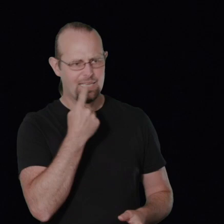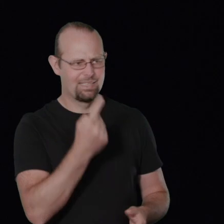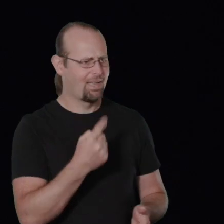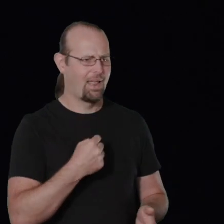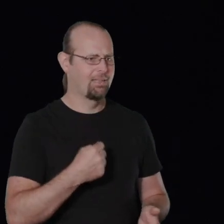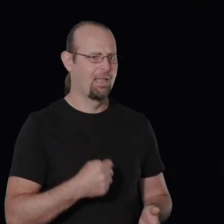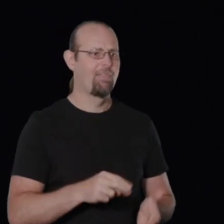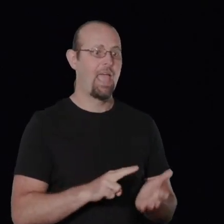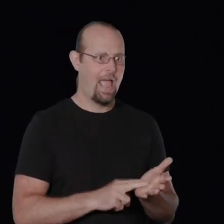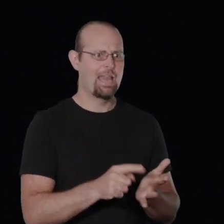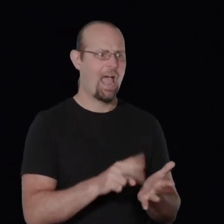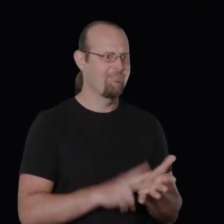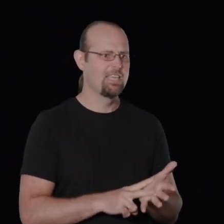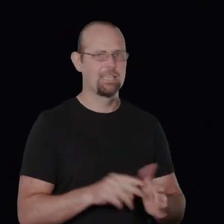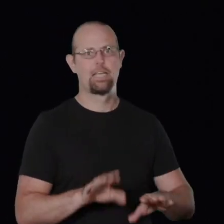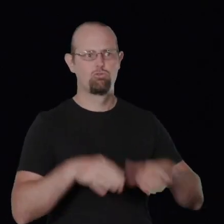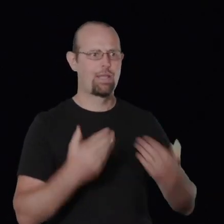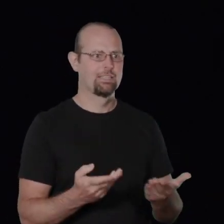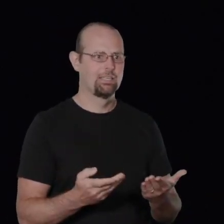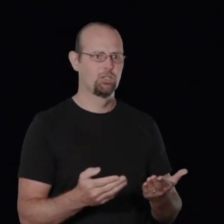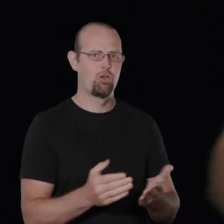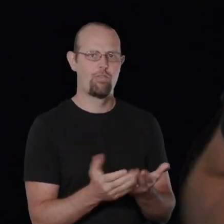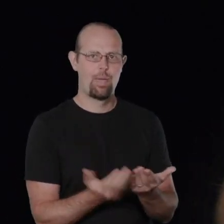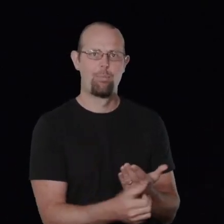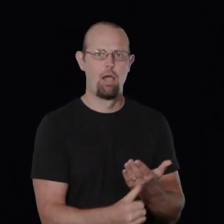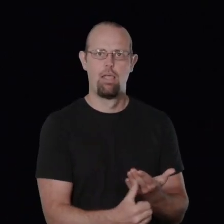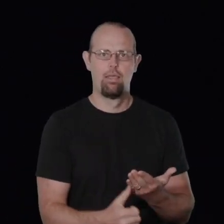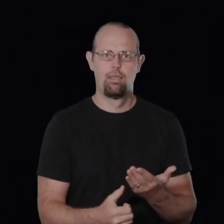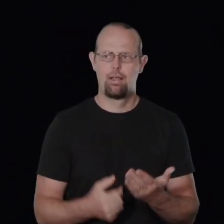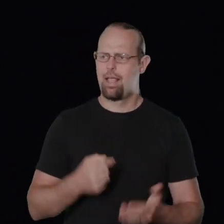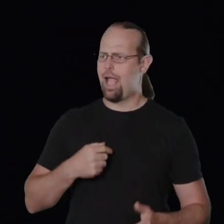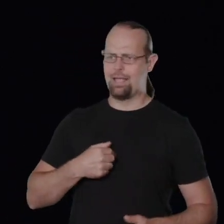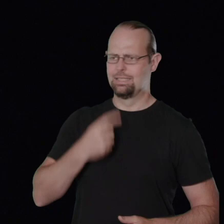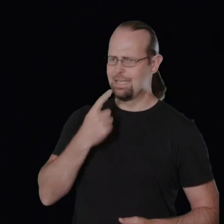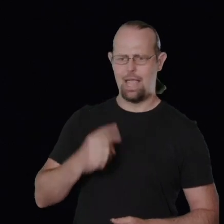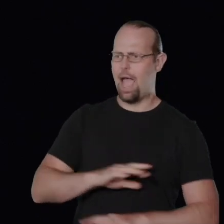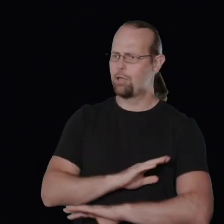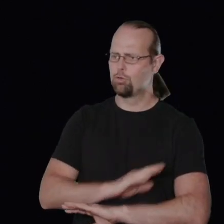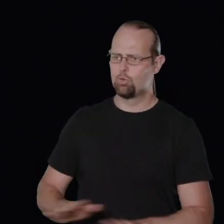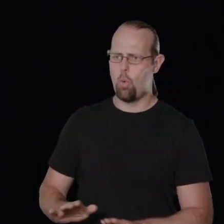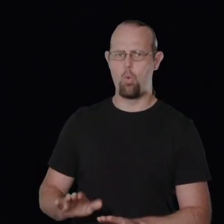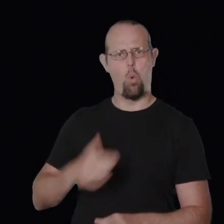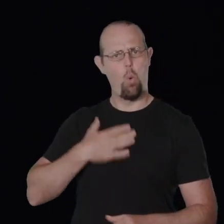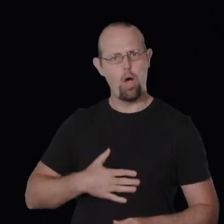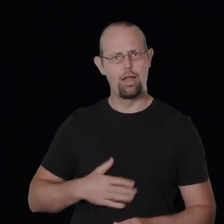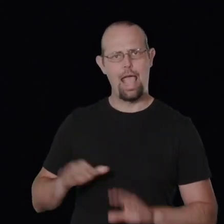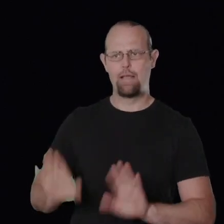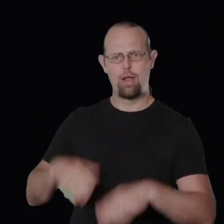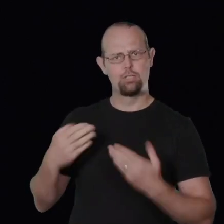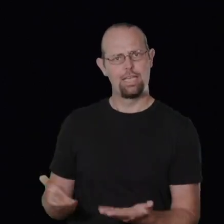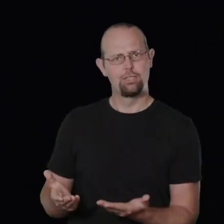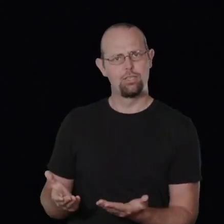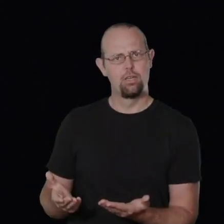Bible." I said, "I'll tell you again. I don't want a translation of the Bible. I want a genuine, bona